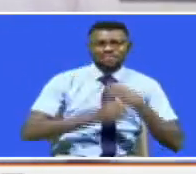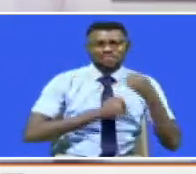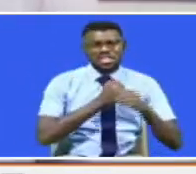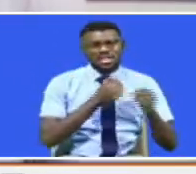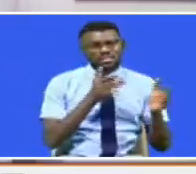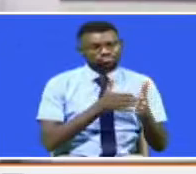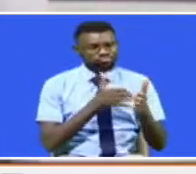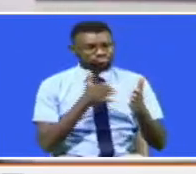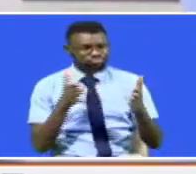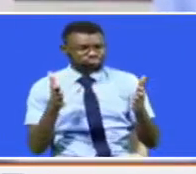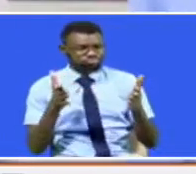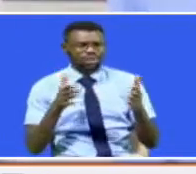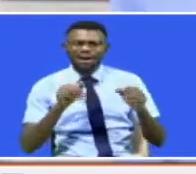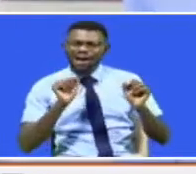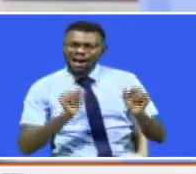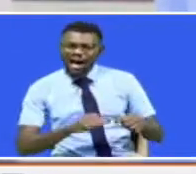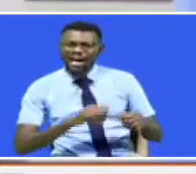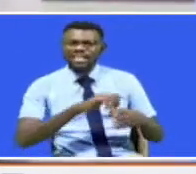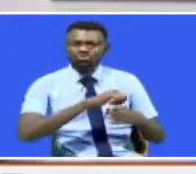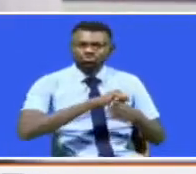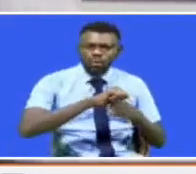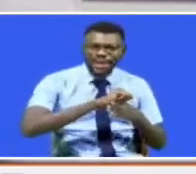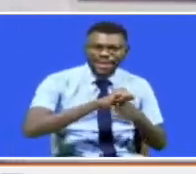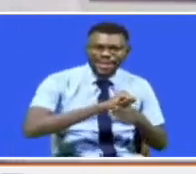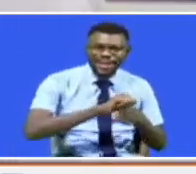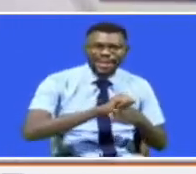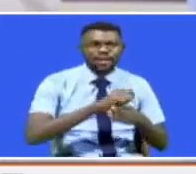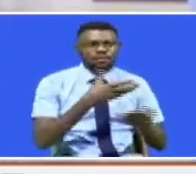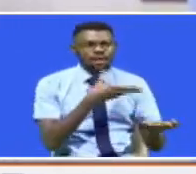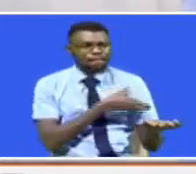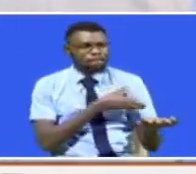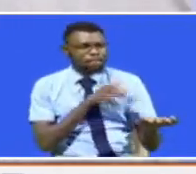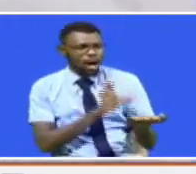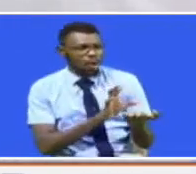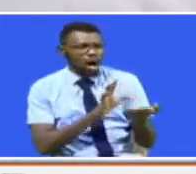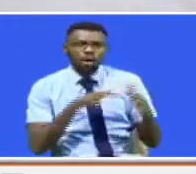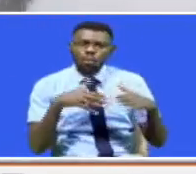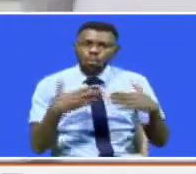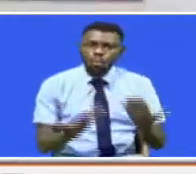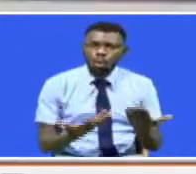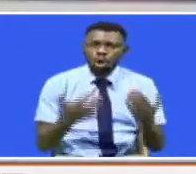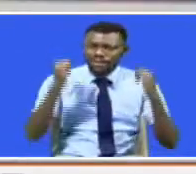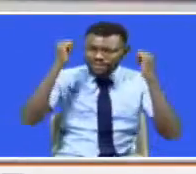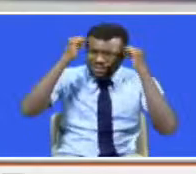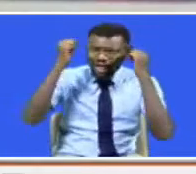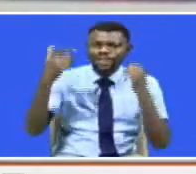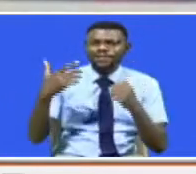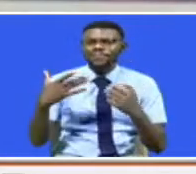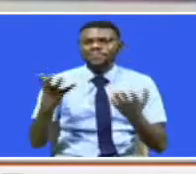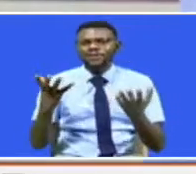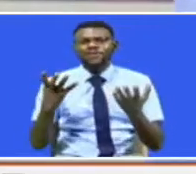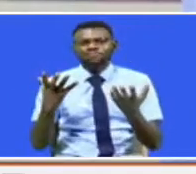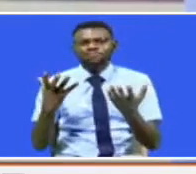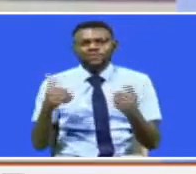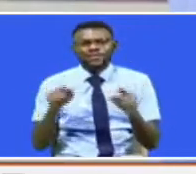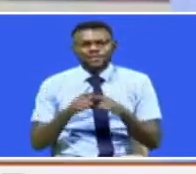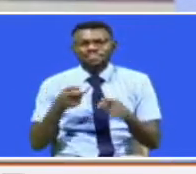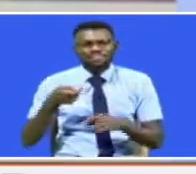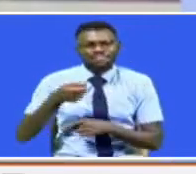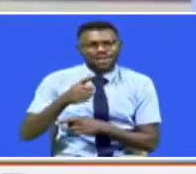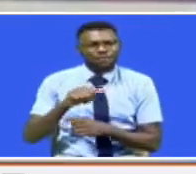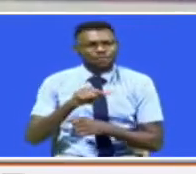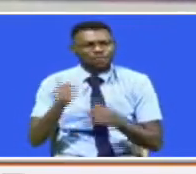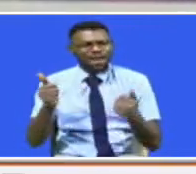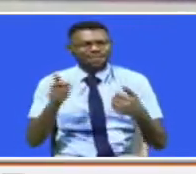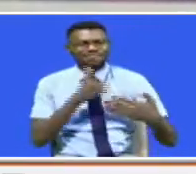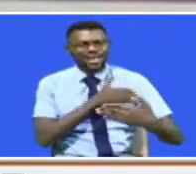capacity building, whereby this person can be given actually even the study leaves, they can be paid well, they can be given a proper insurance